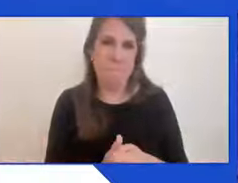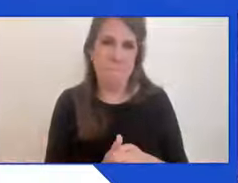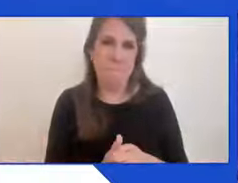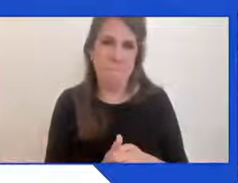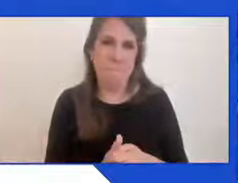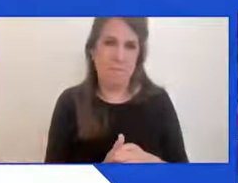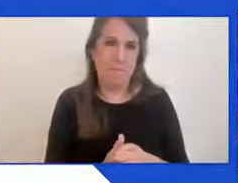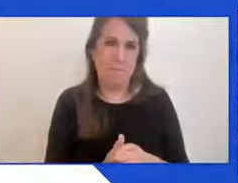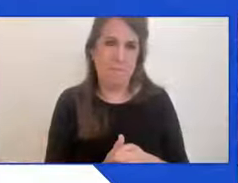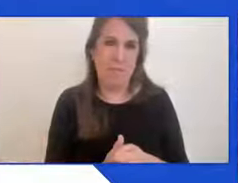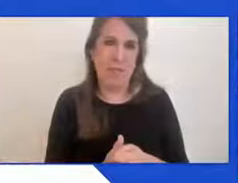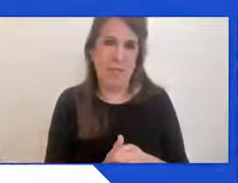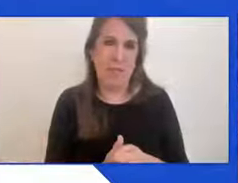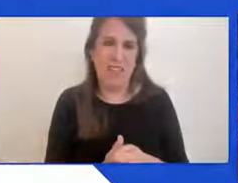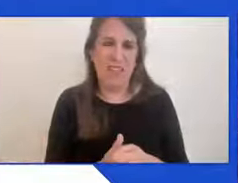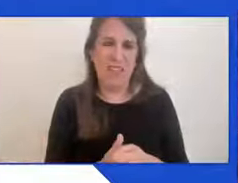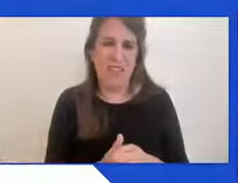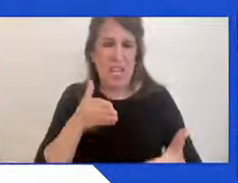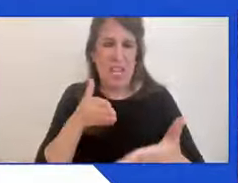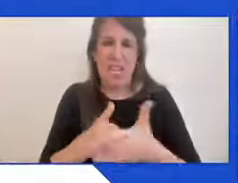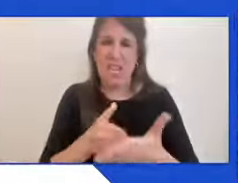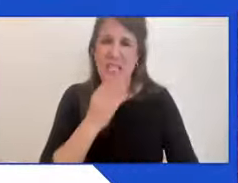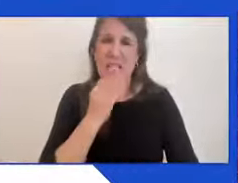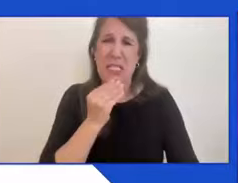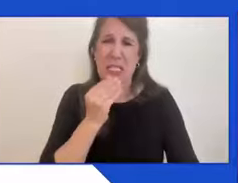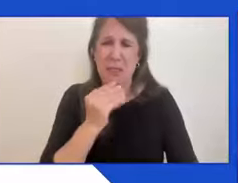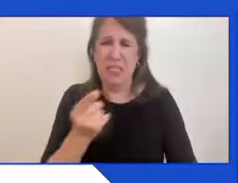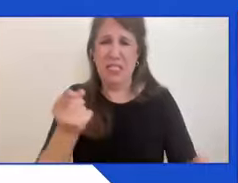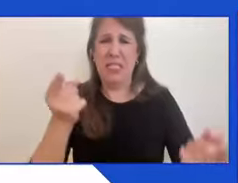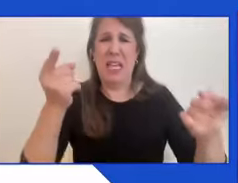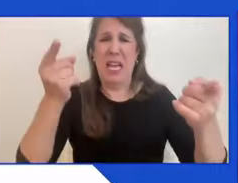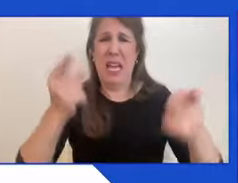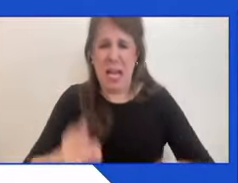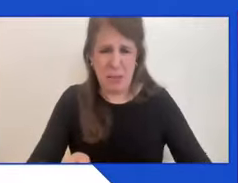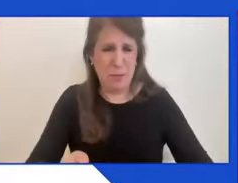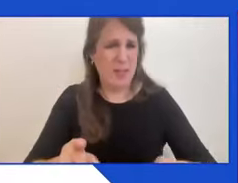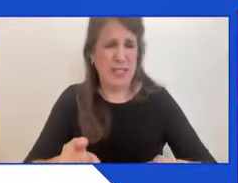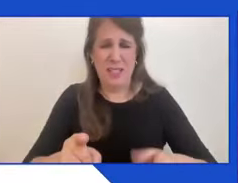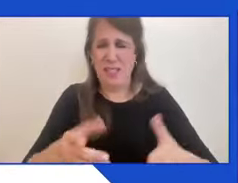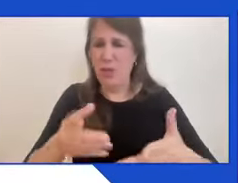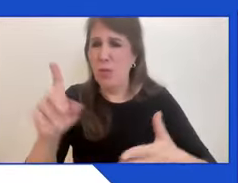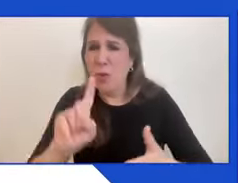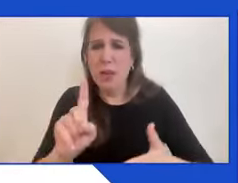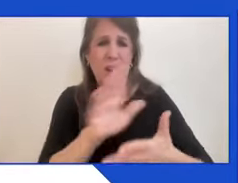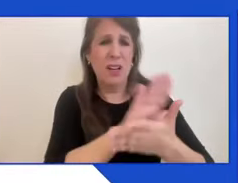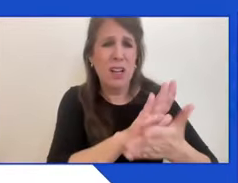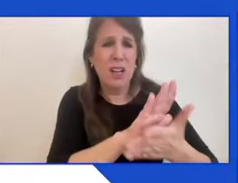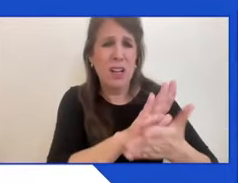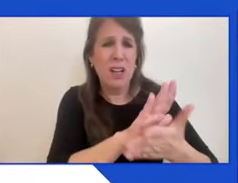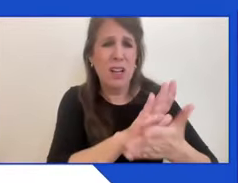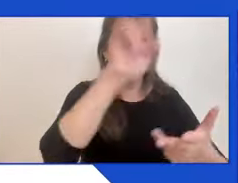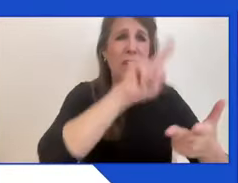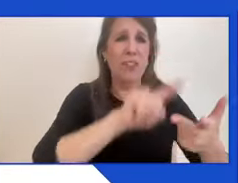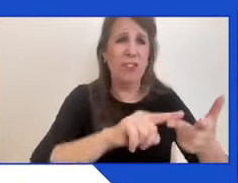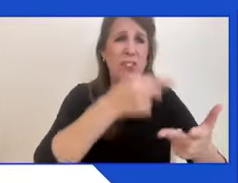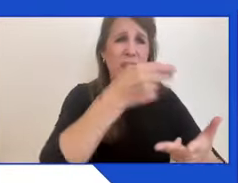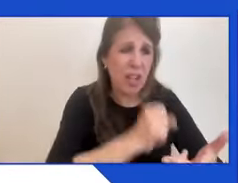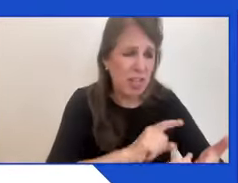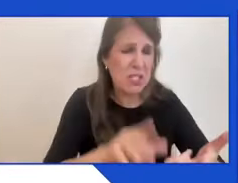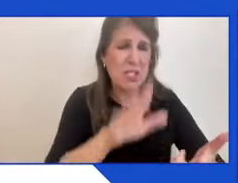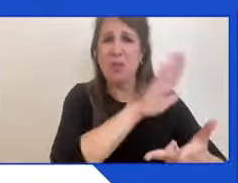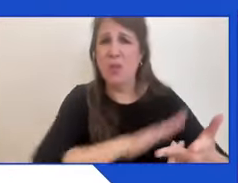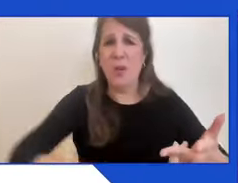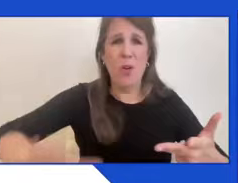as anti-Semitism is being promulgated in classrooms and campuses around the